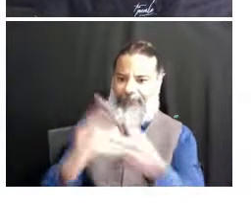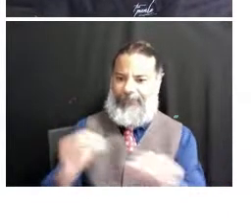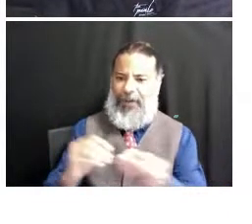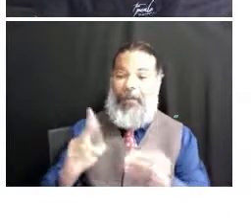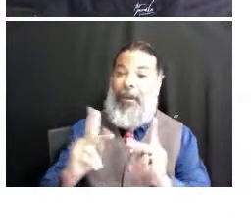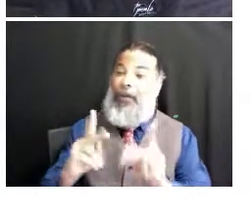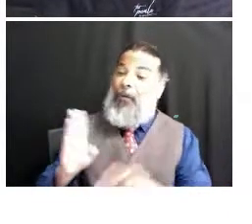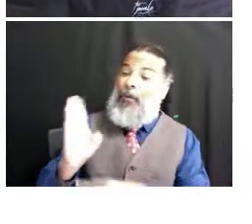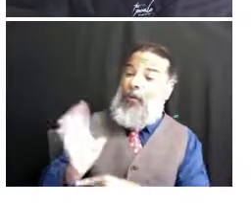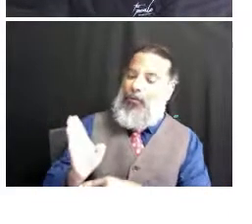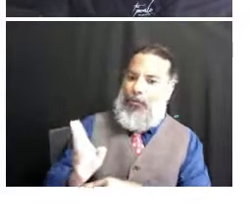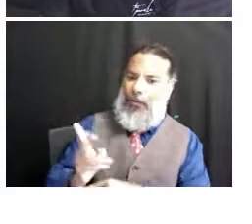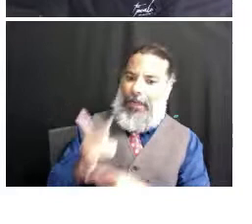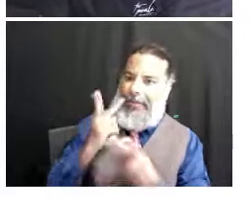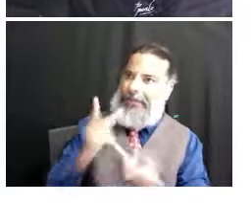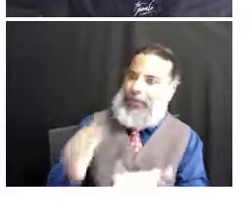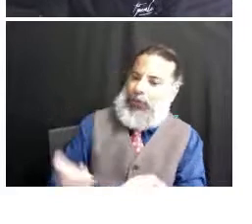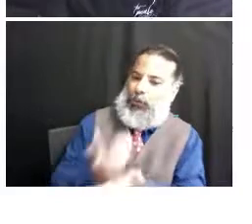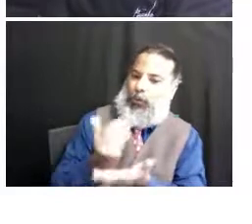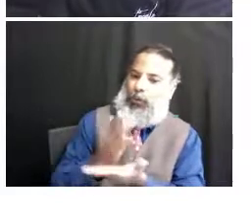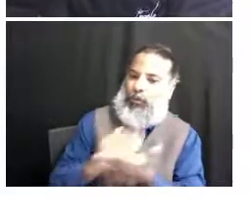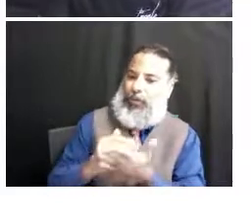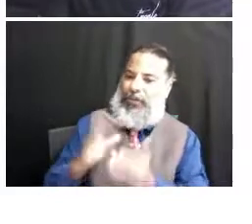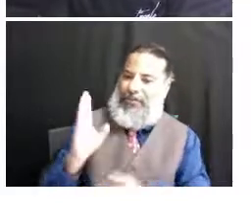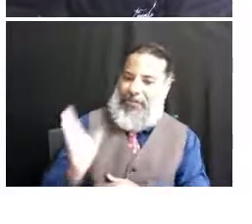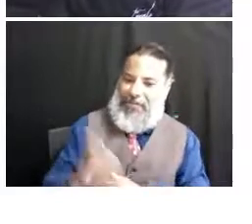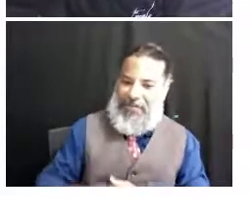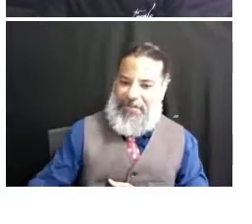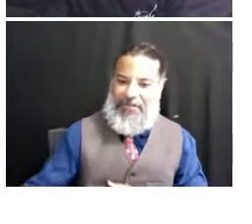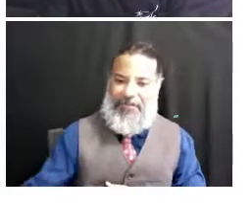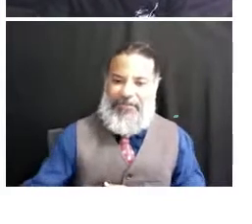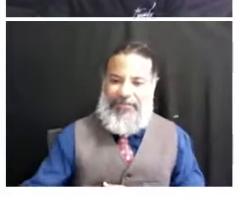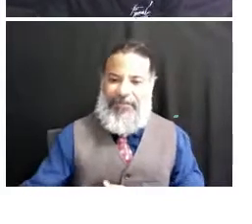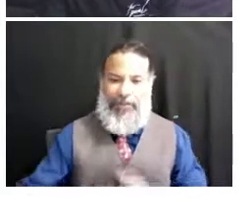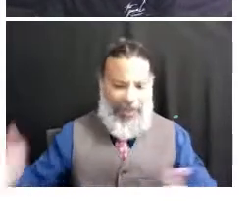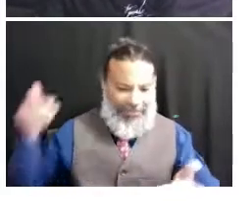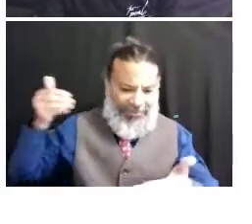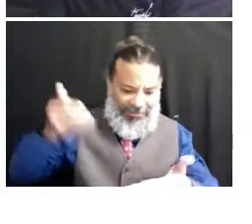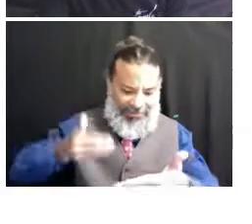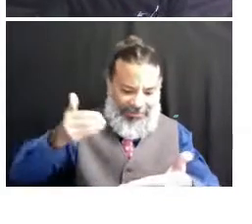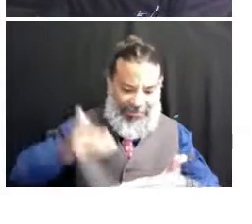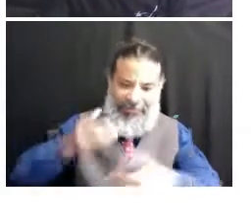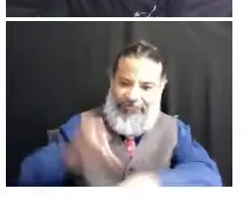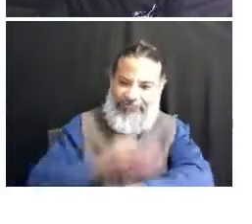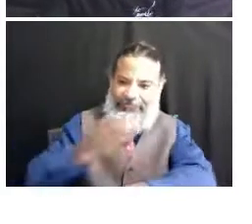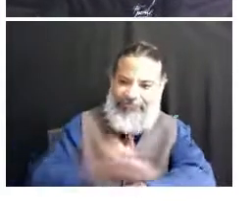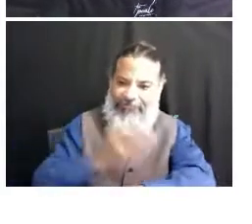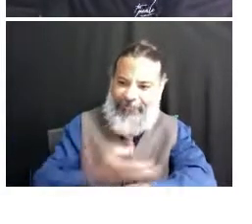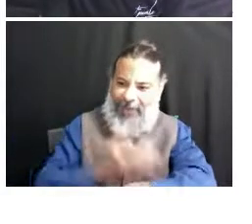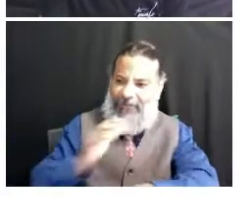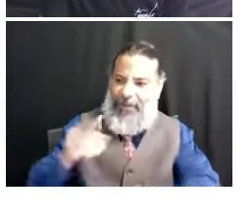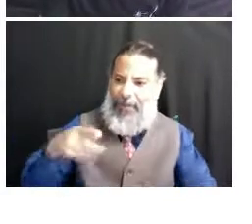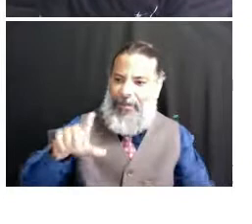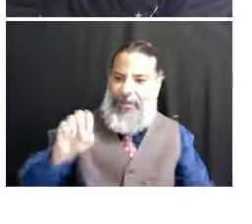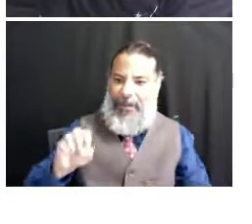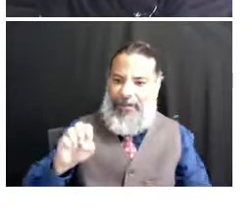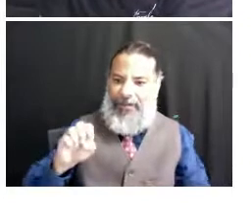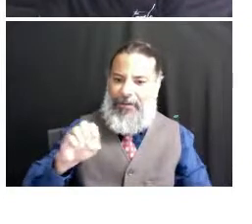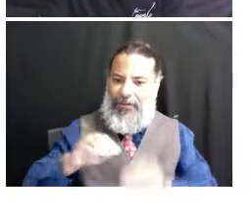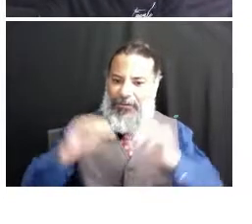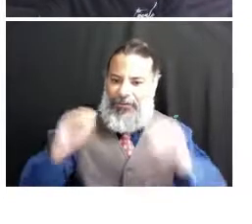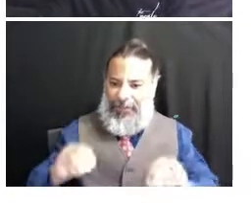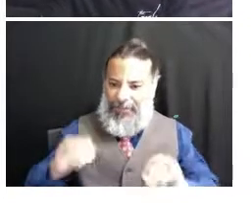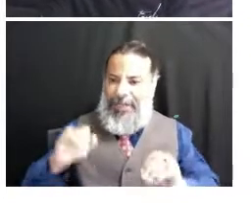see Baltimore in a new light. We are nearing the end of renovations of the Peale Museum building and now need to purchase a